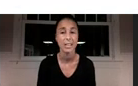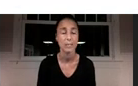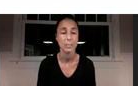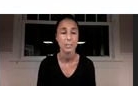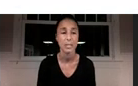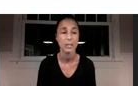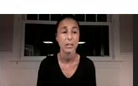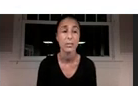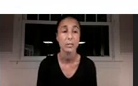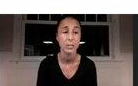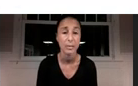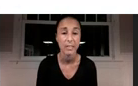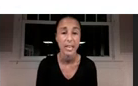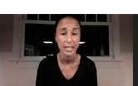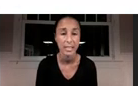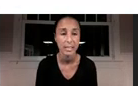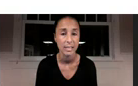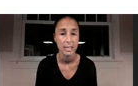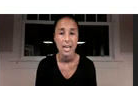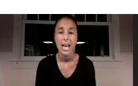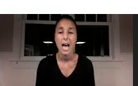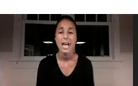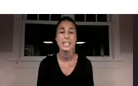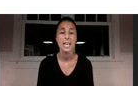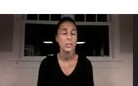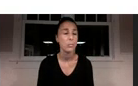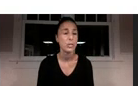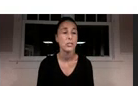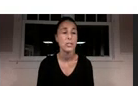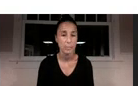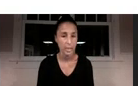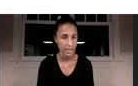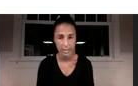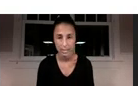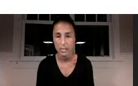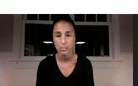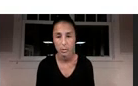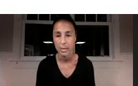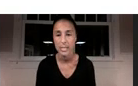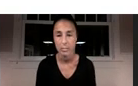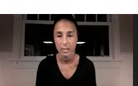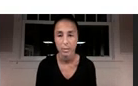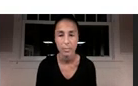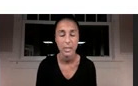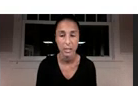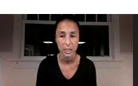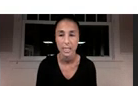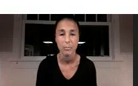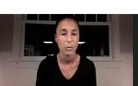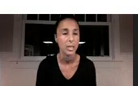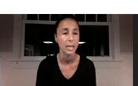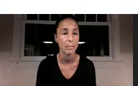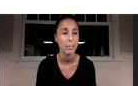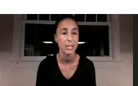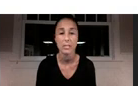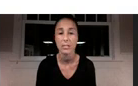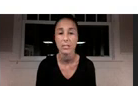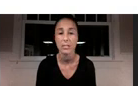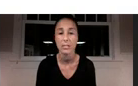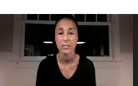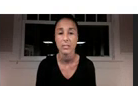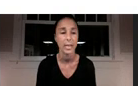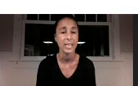and the existing office buildings are soon to be vacant. As such, we are just beginning to explore ways to bring the property current and more in